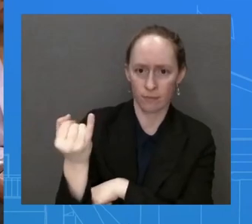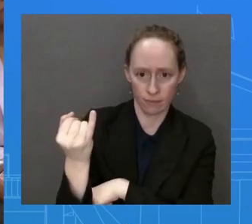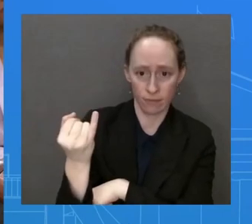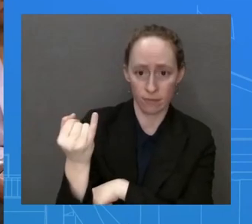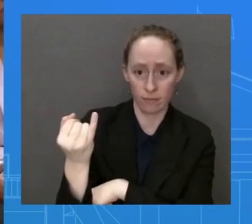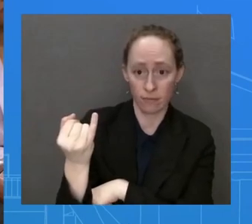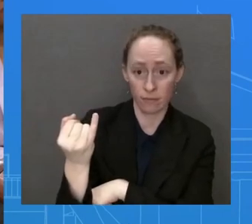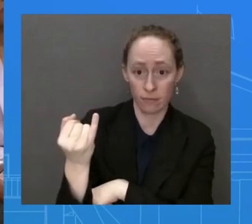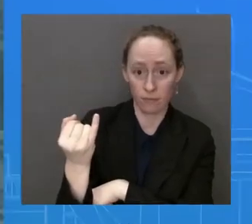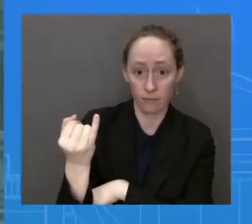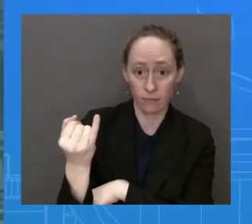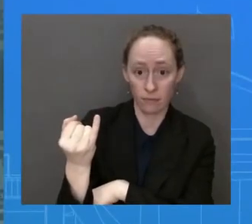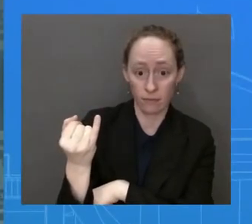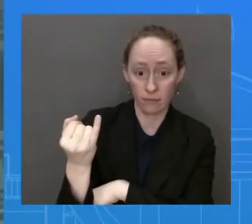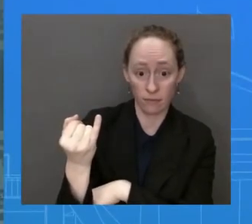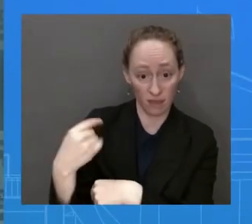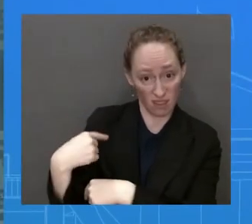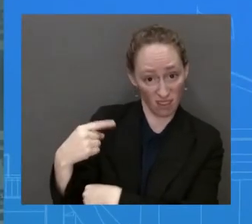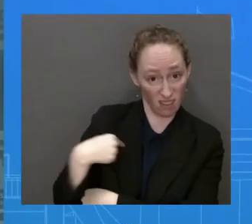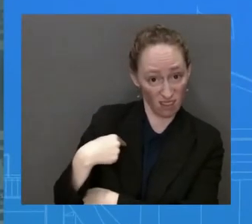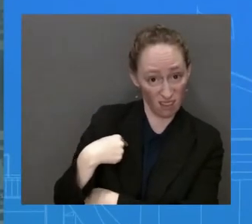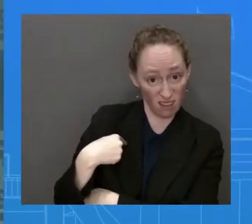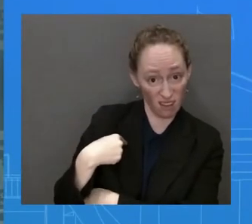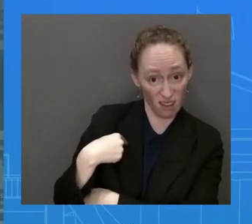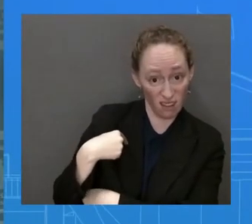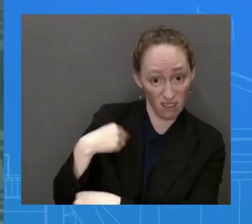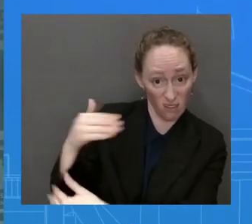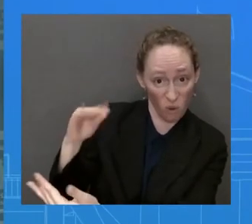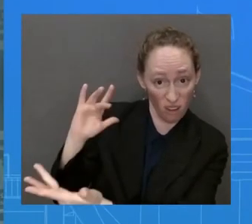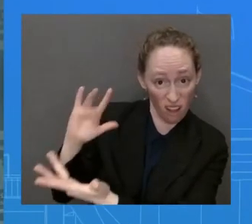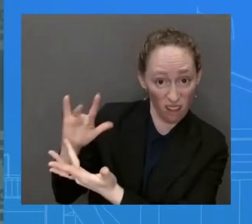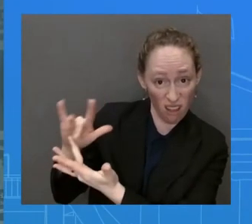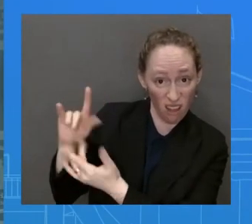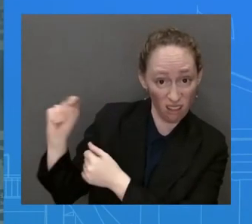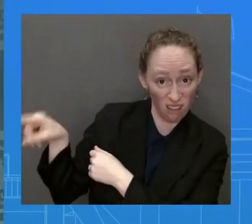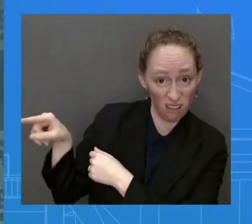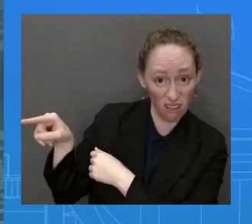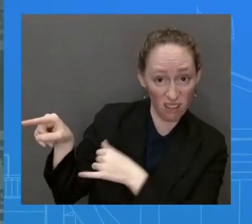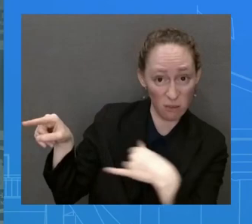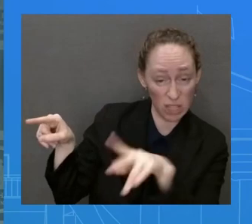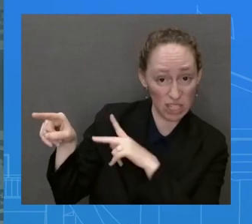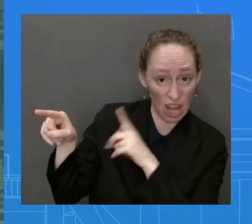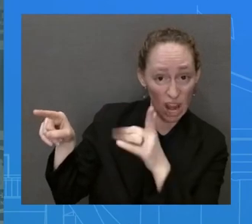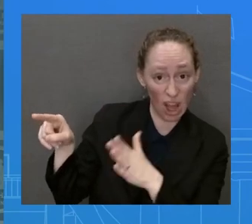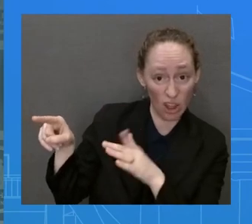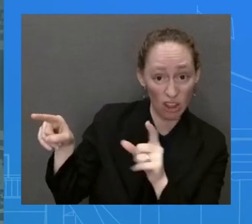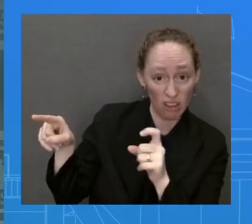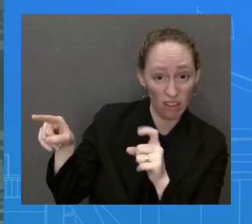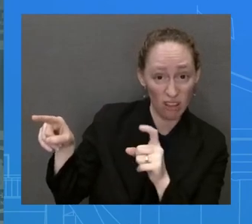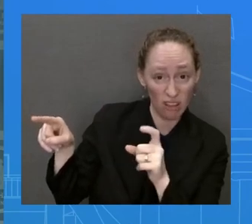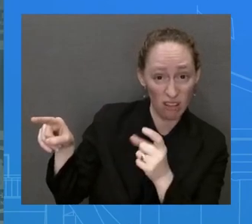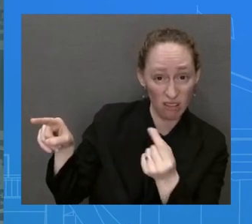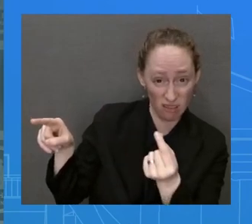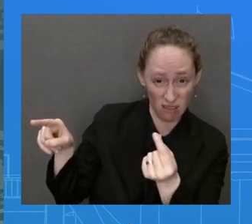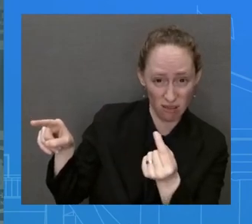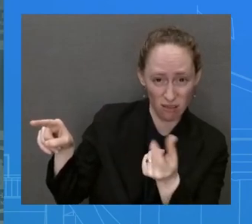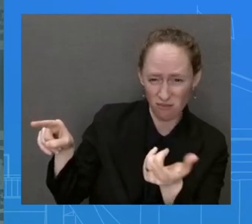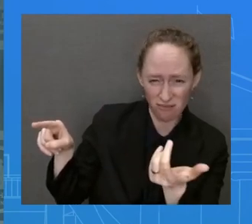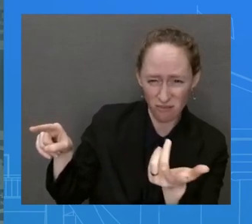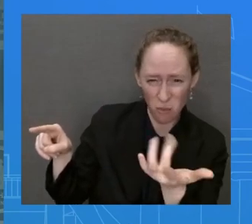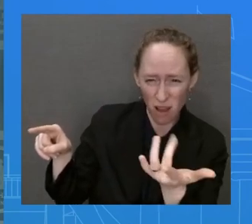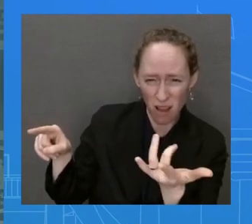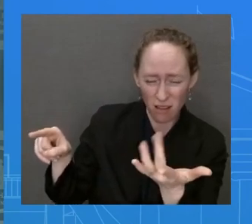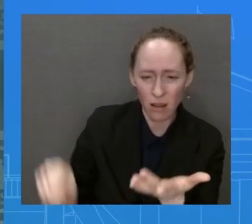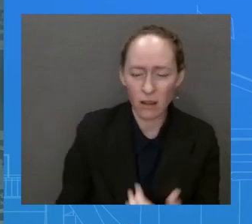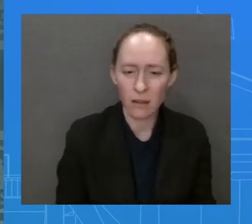counsel? I will say this again. Whatever the White House counsel, my colleague told you in your conversation, I know you guys